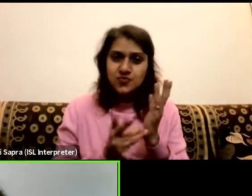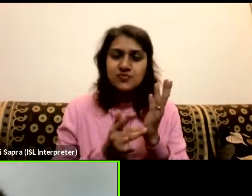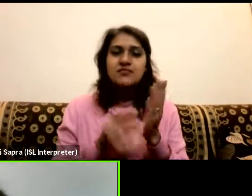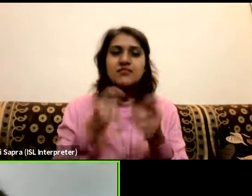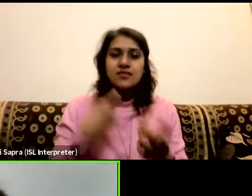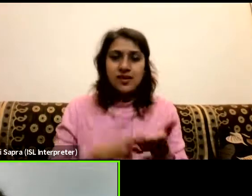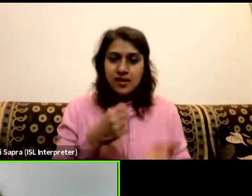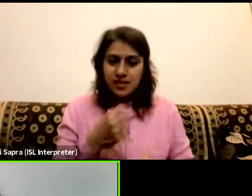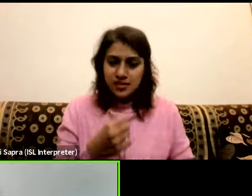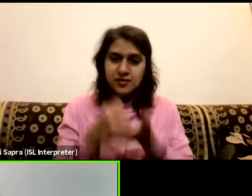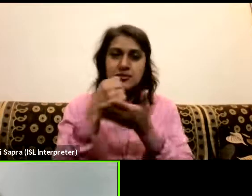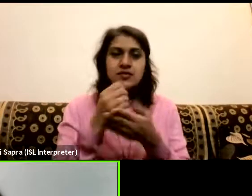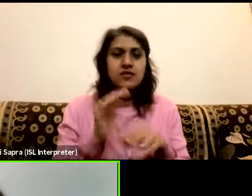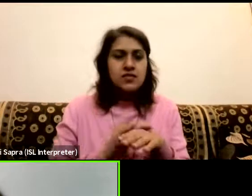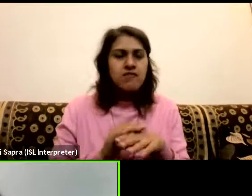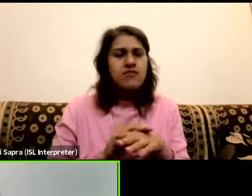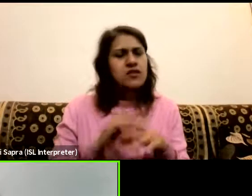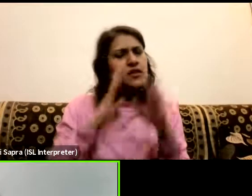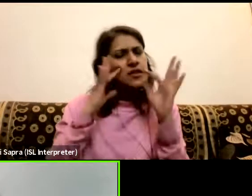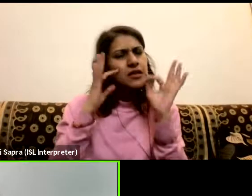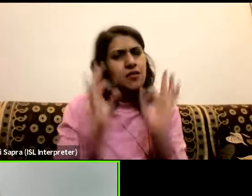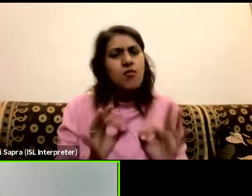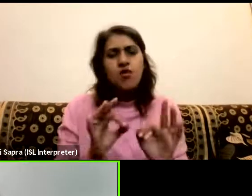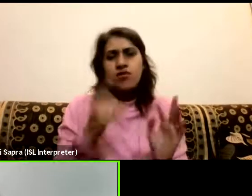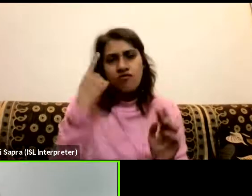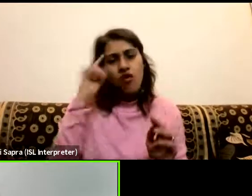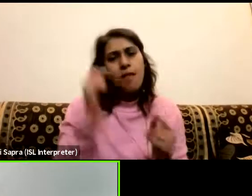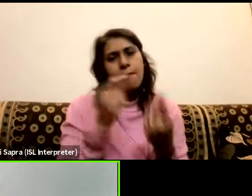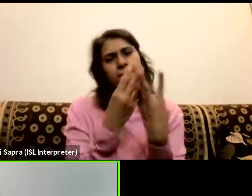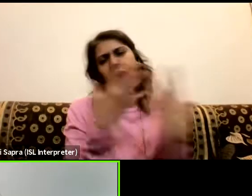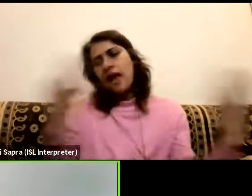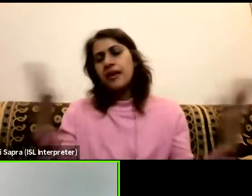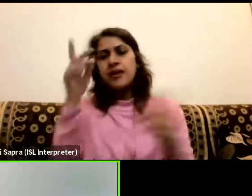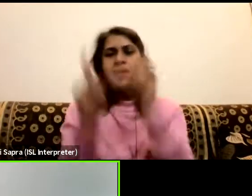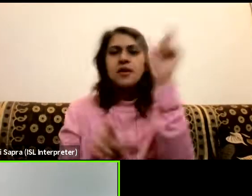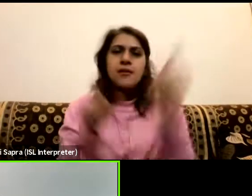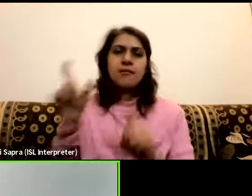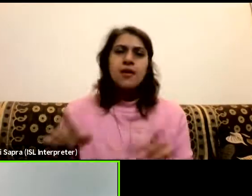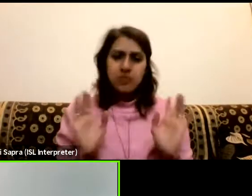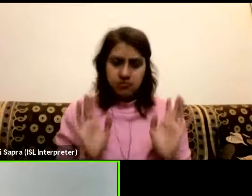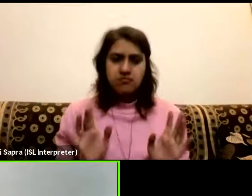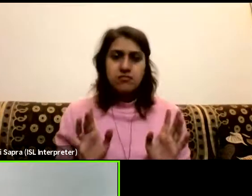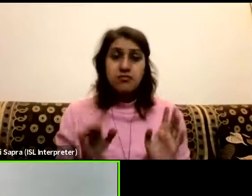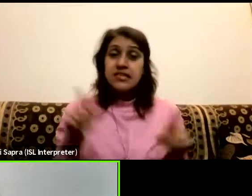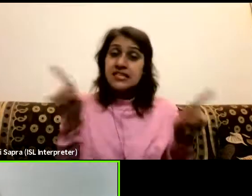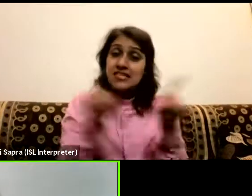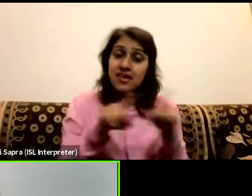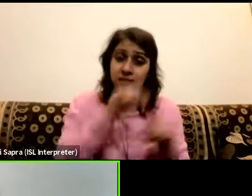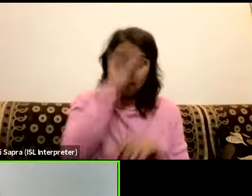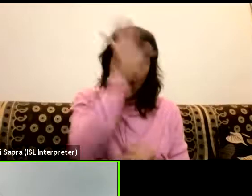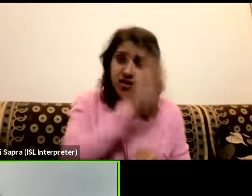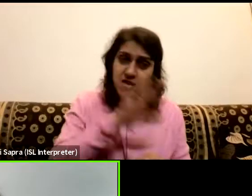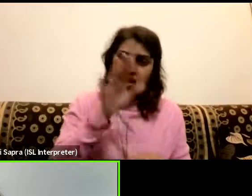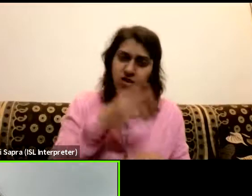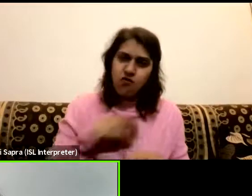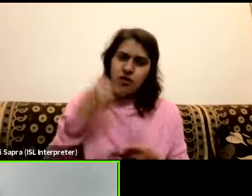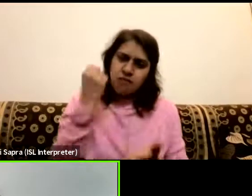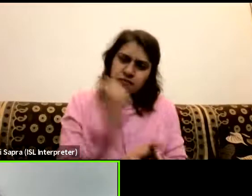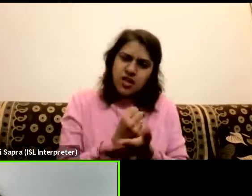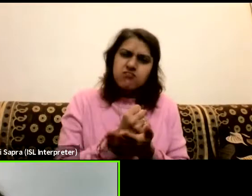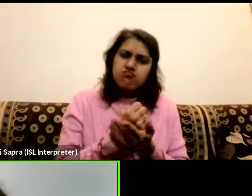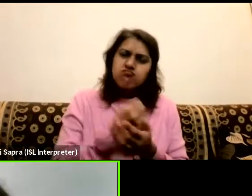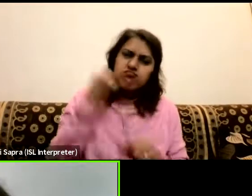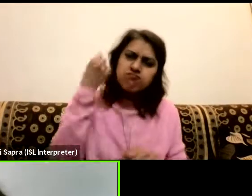are important for large numbers of people. And we, India, we need to push that